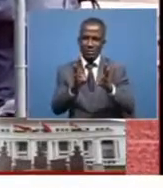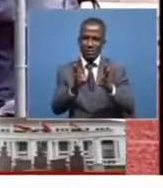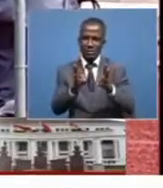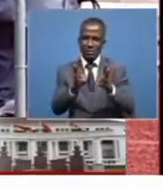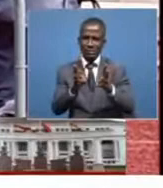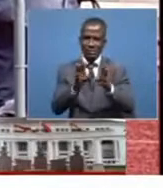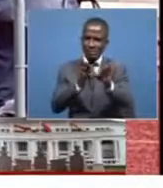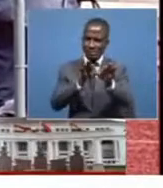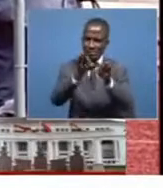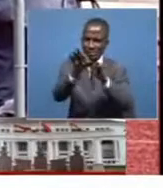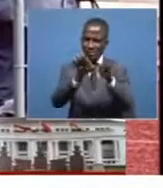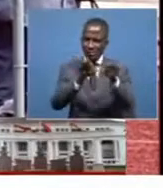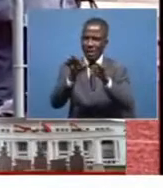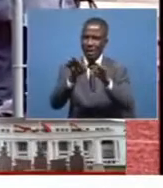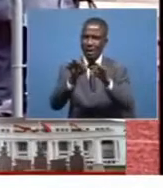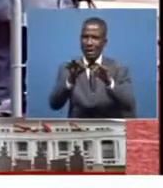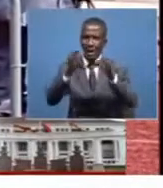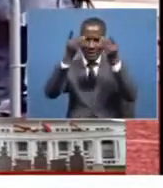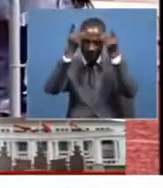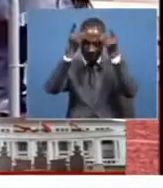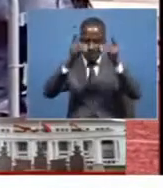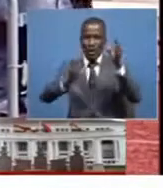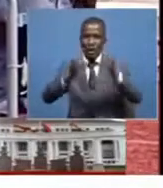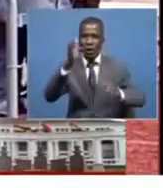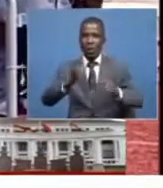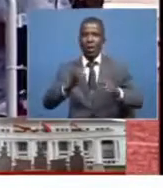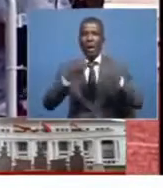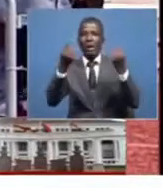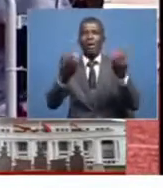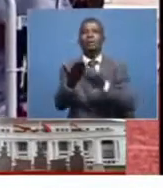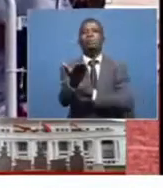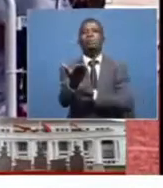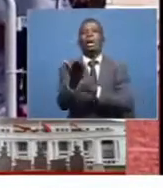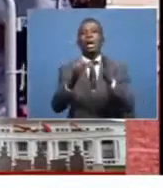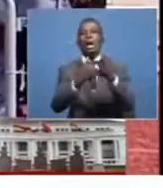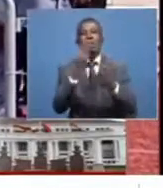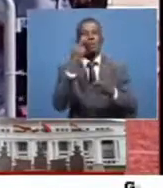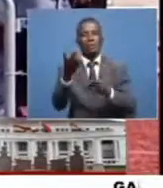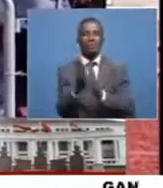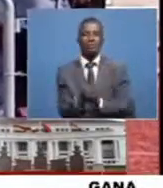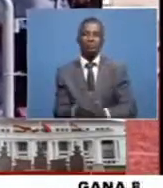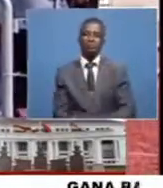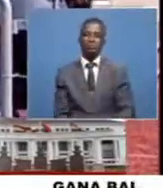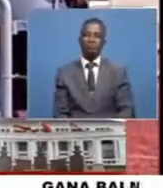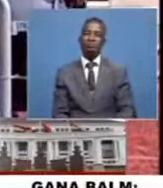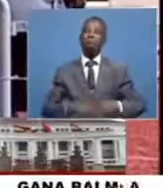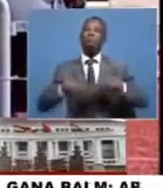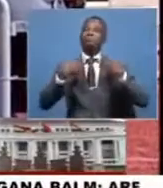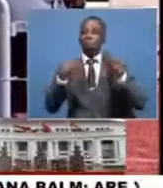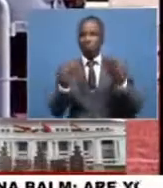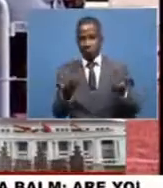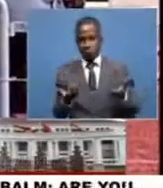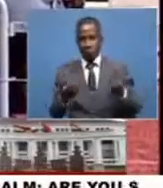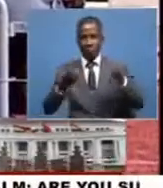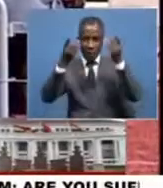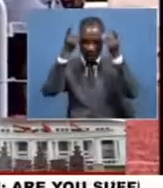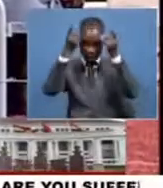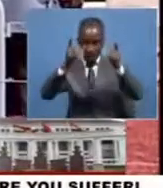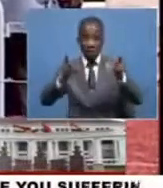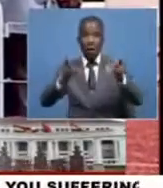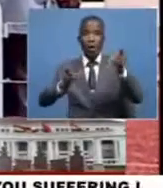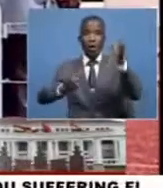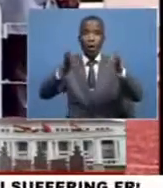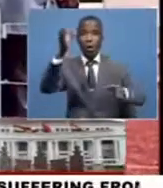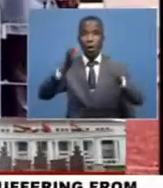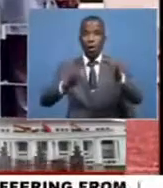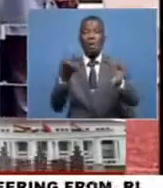describe the ruling that we have from the court today? The ruling is the decision of the Supreme Court